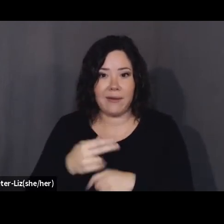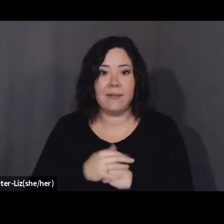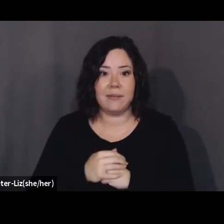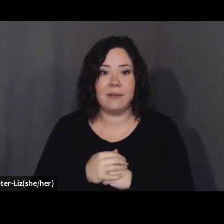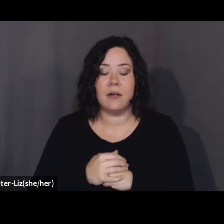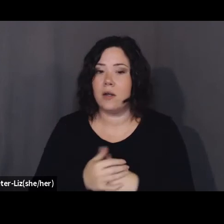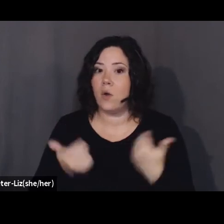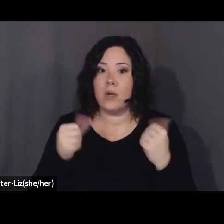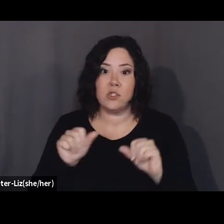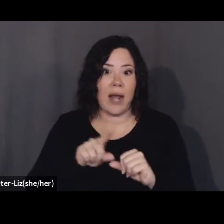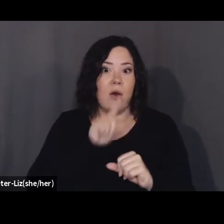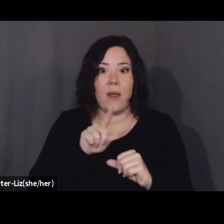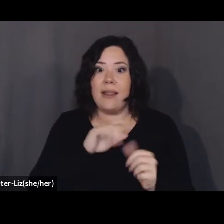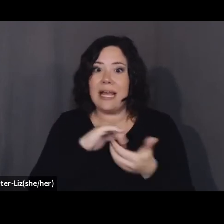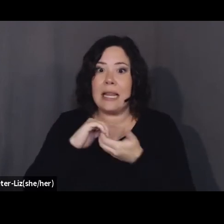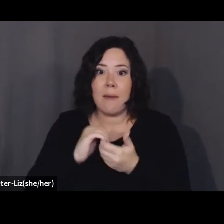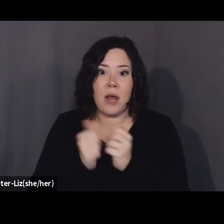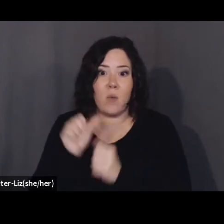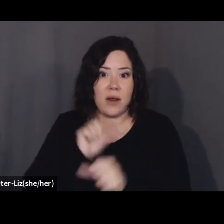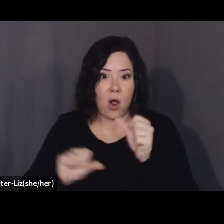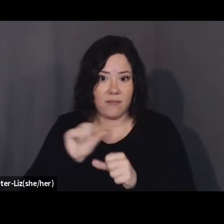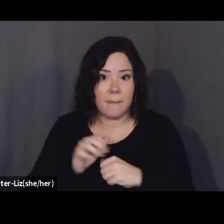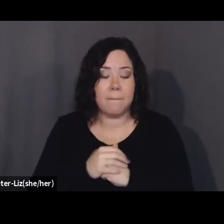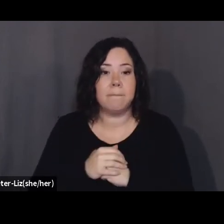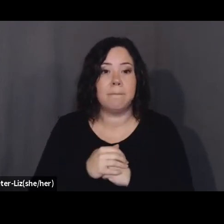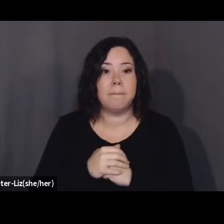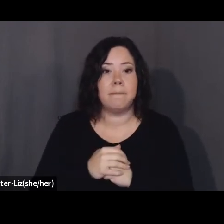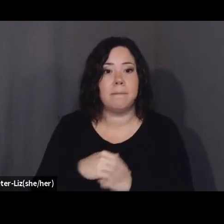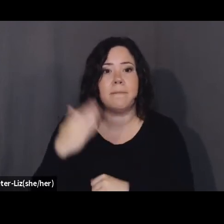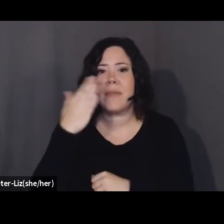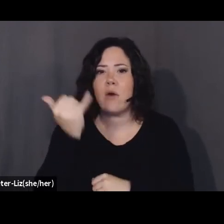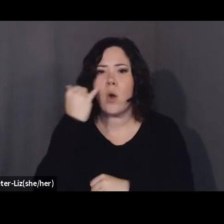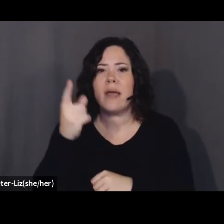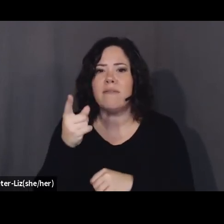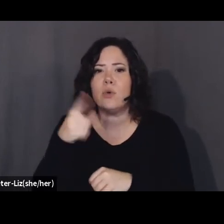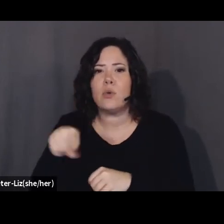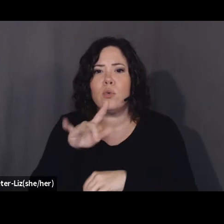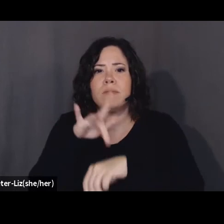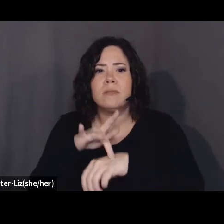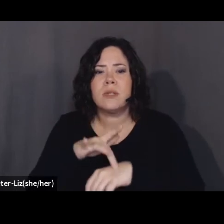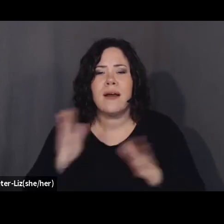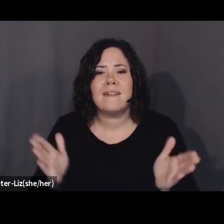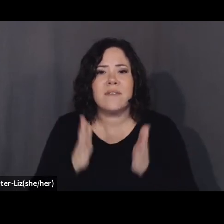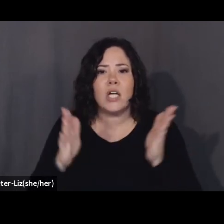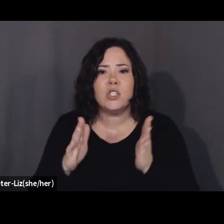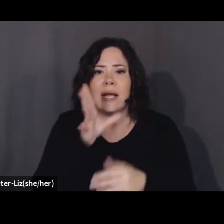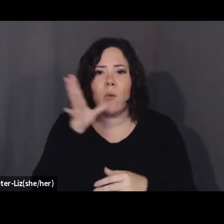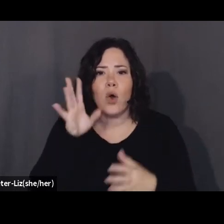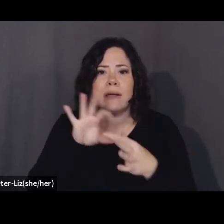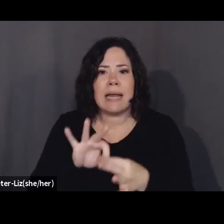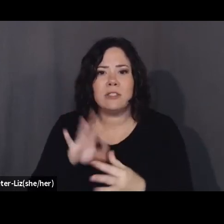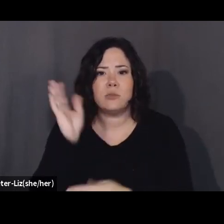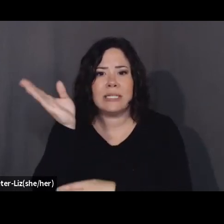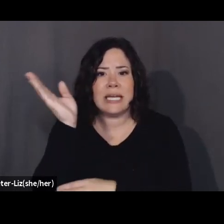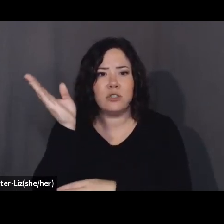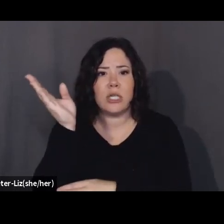them and working with partners. I don't know if anyone was at the rural fostering rural connections presentation